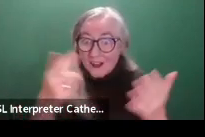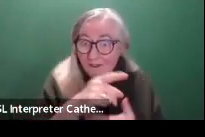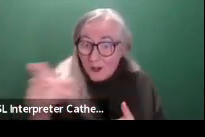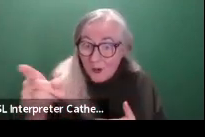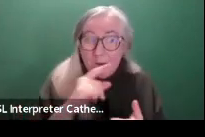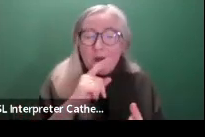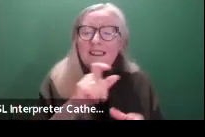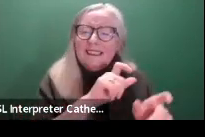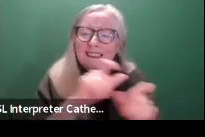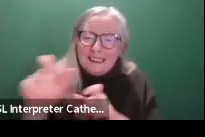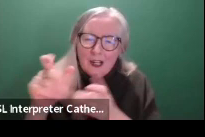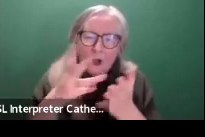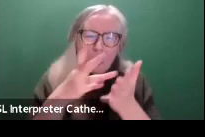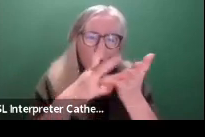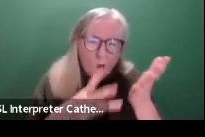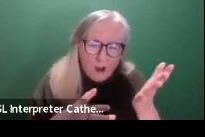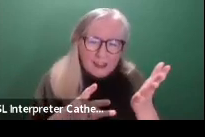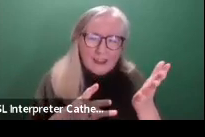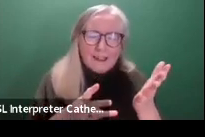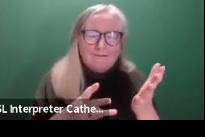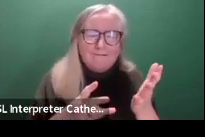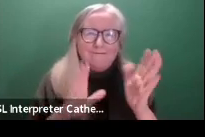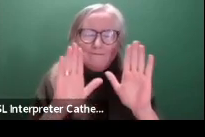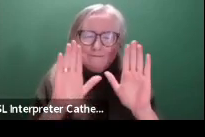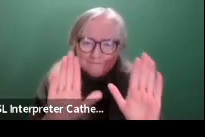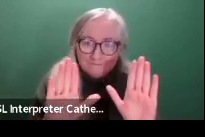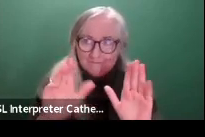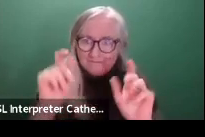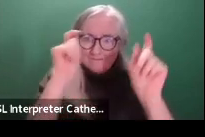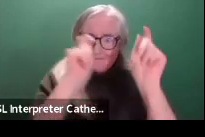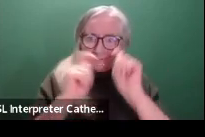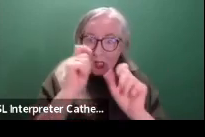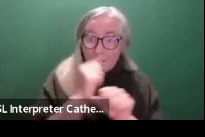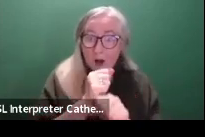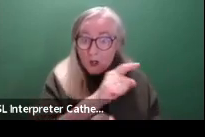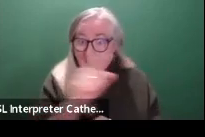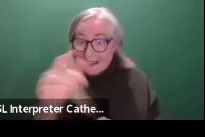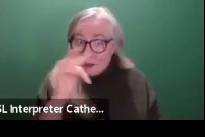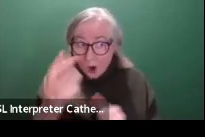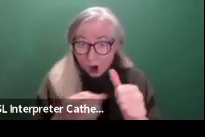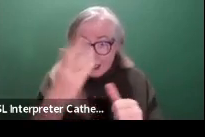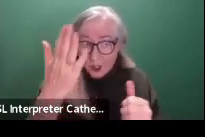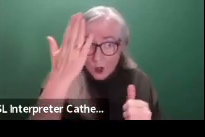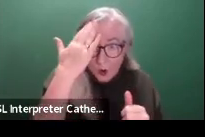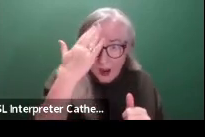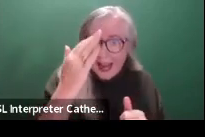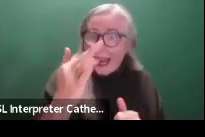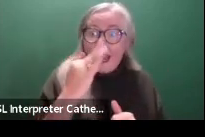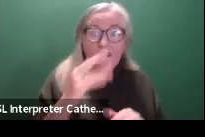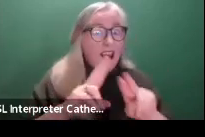worth, just revisiting for those of you that already know it. And if